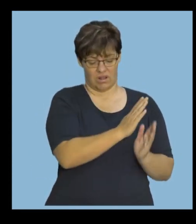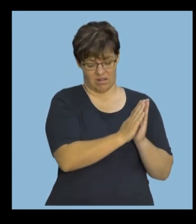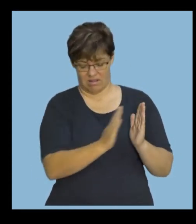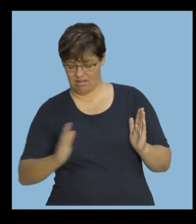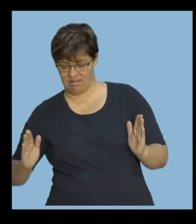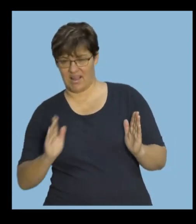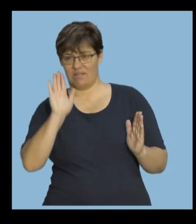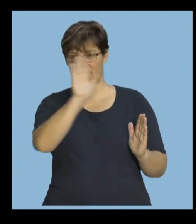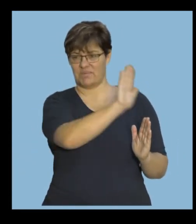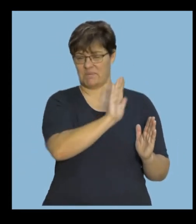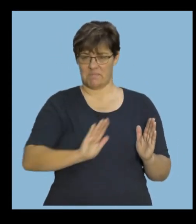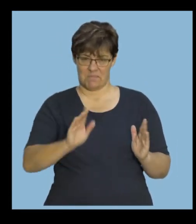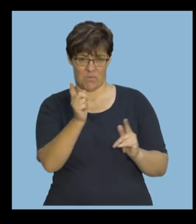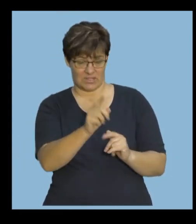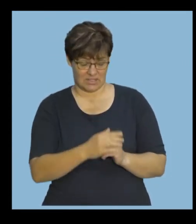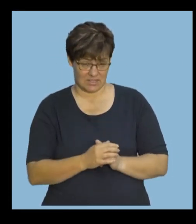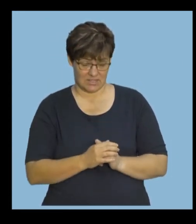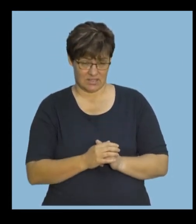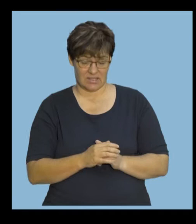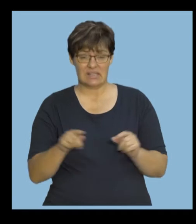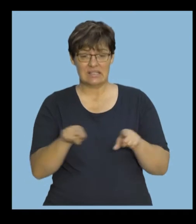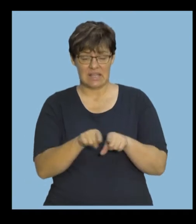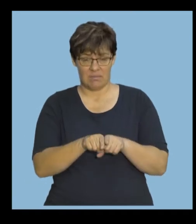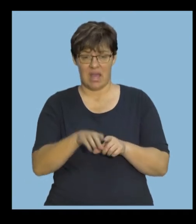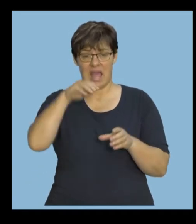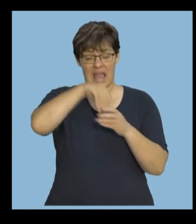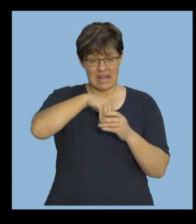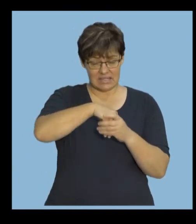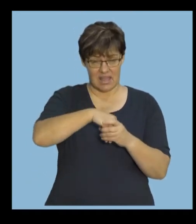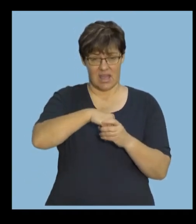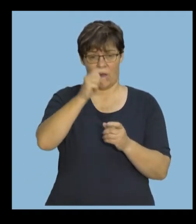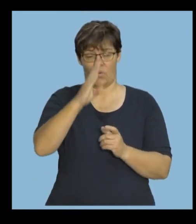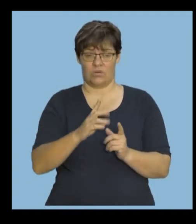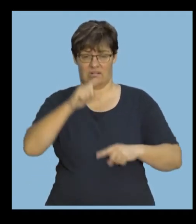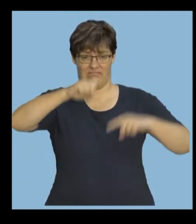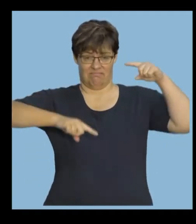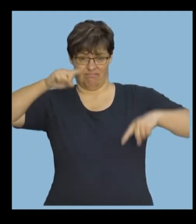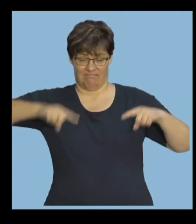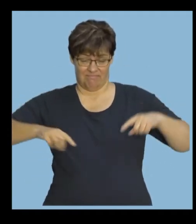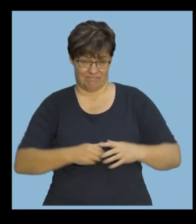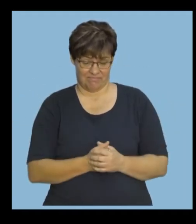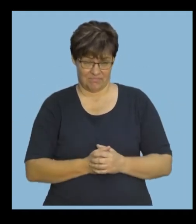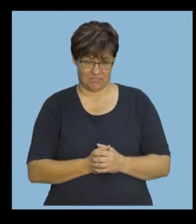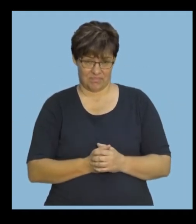what are quartiles now, okay? And there's also an interquartile range.